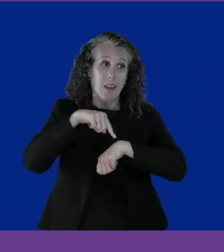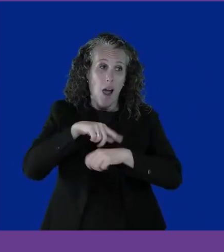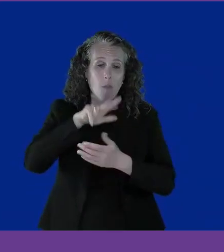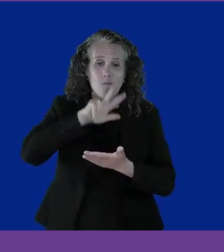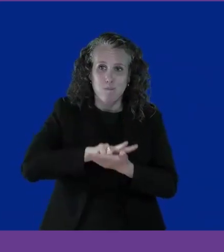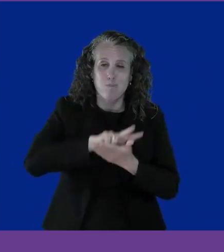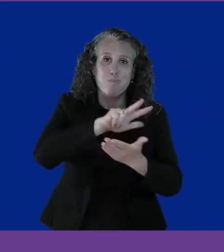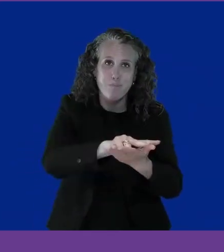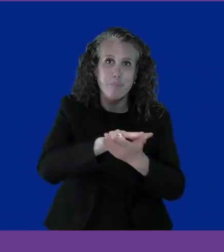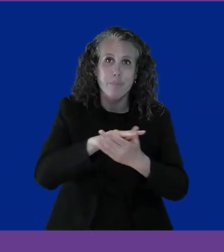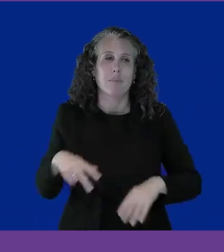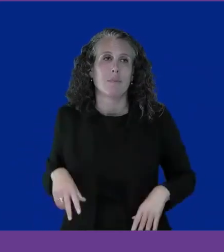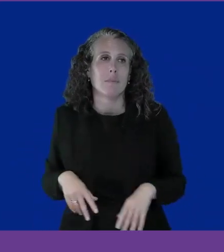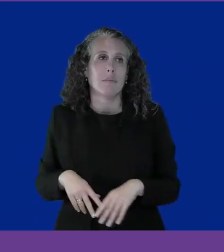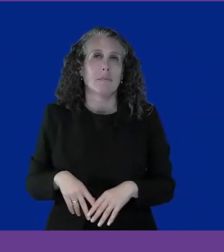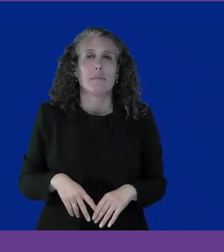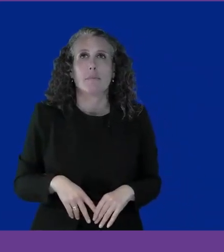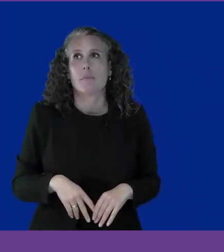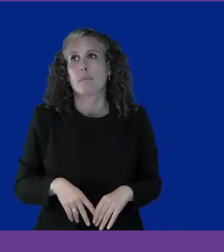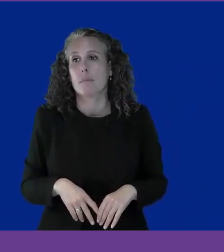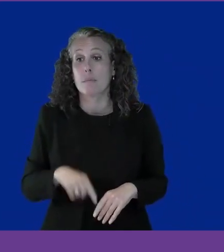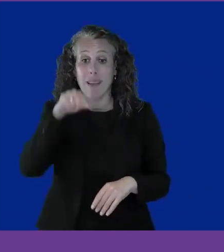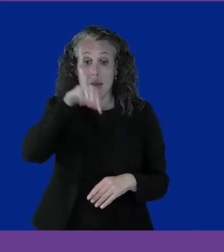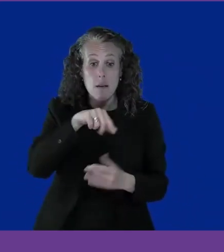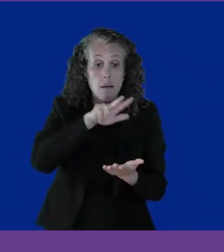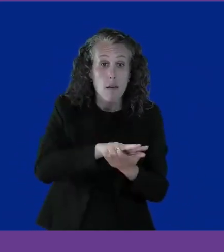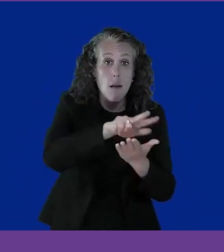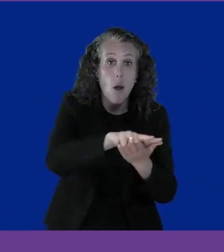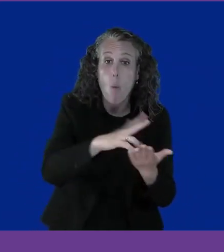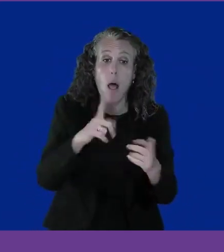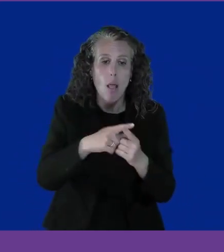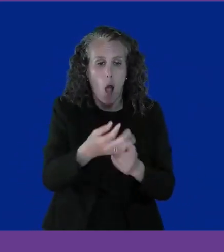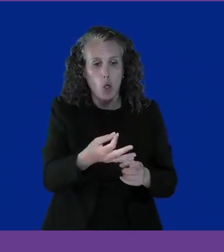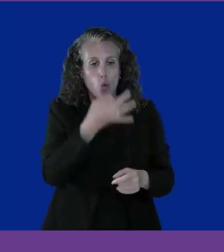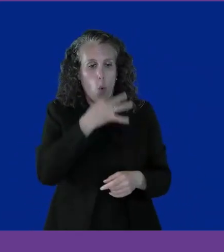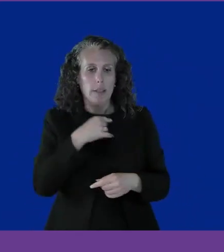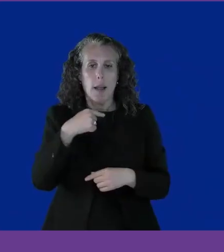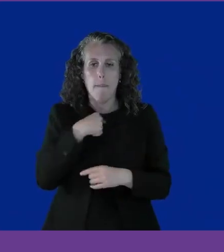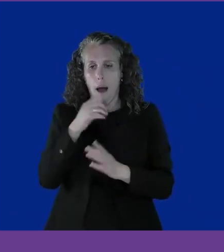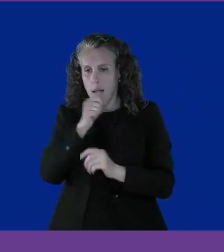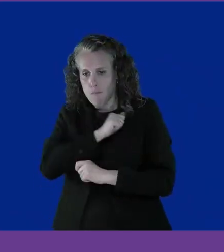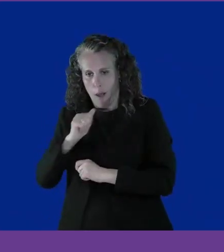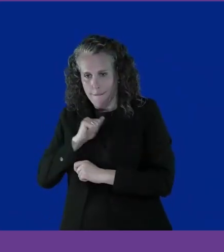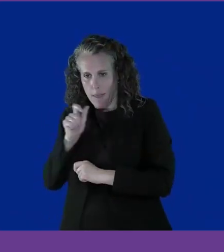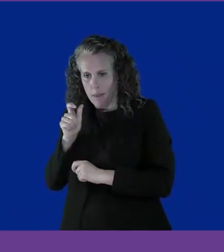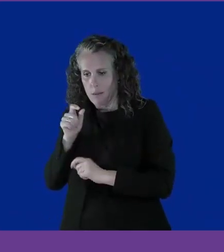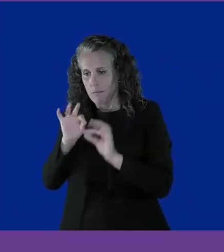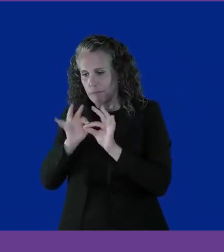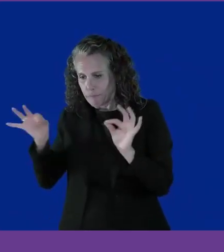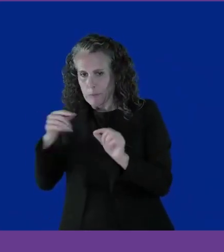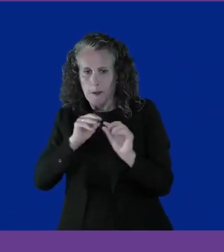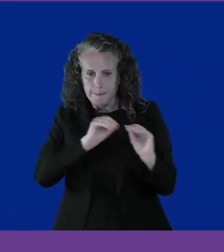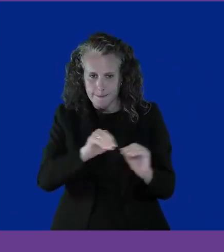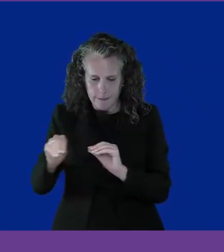on two elements that can be an element of knowledge, such as a password, an element of